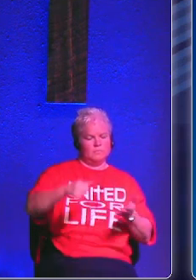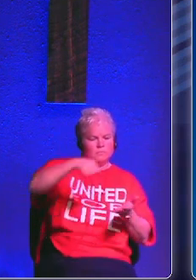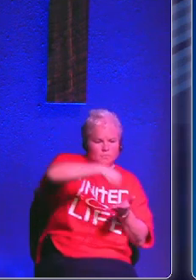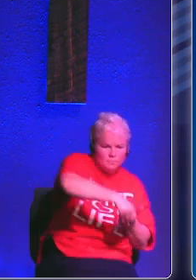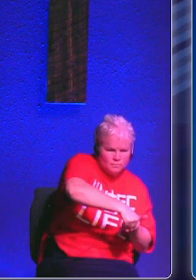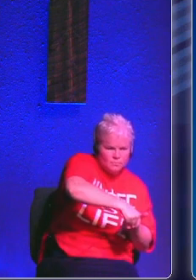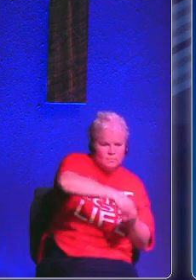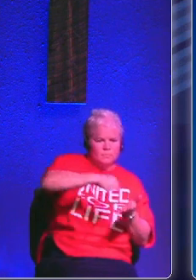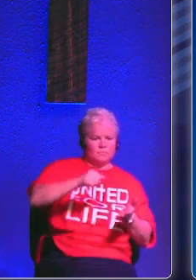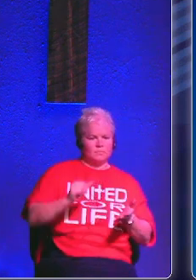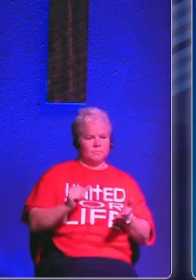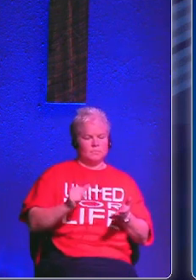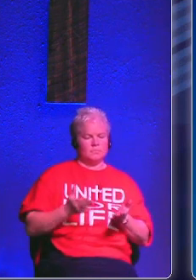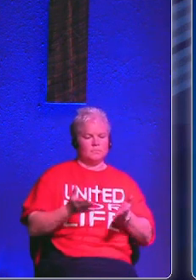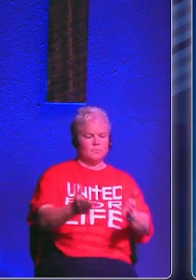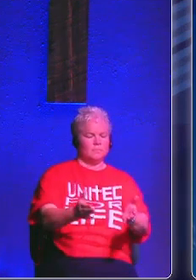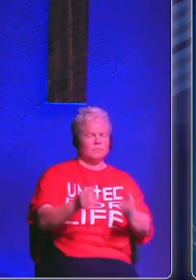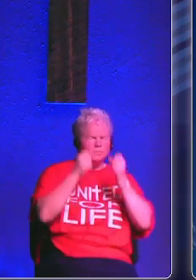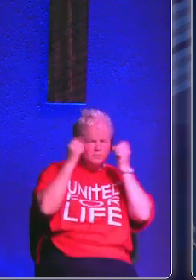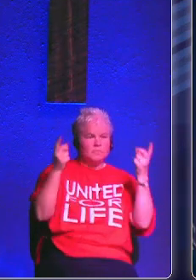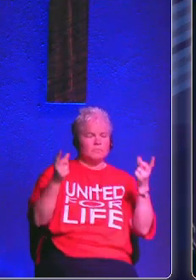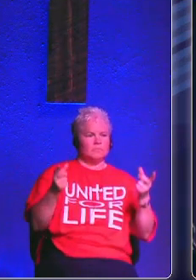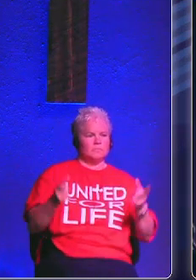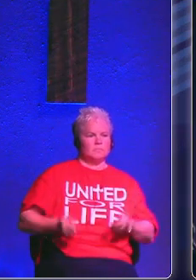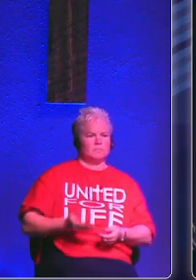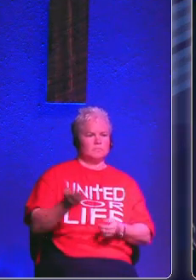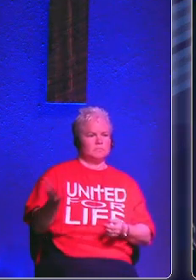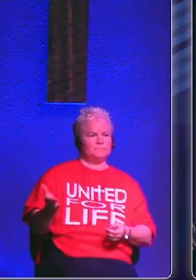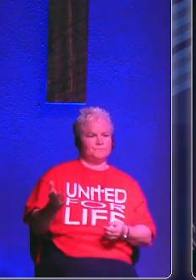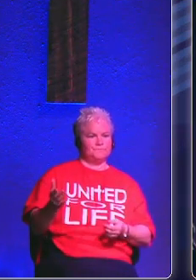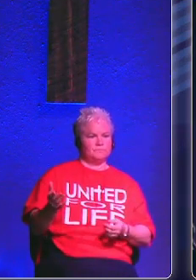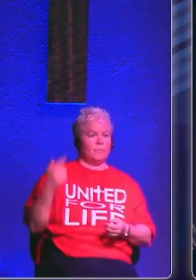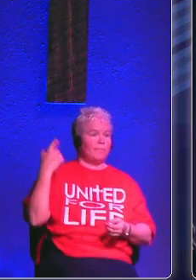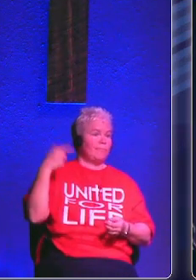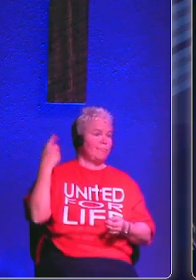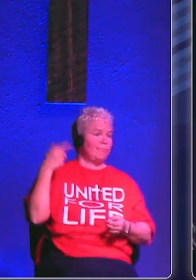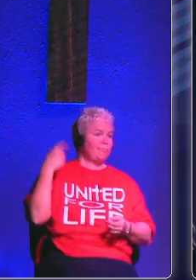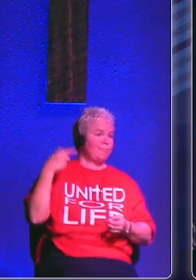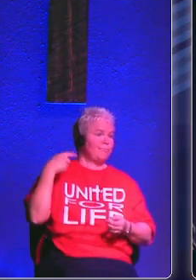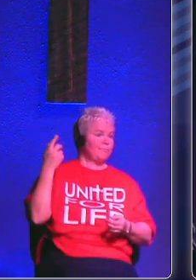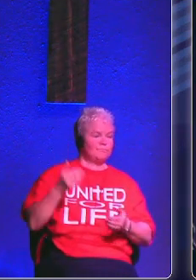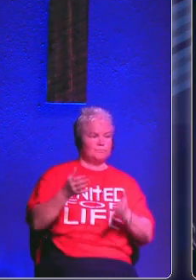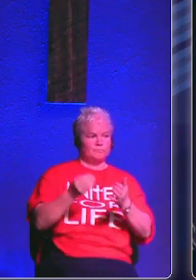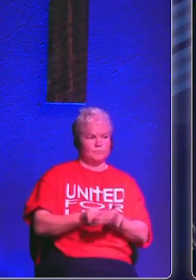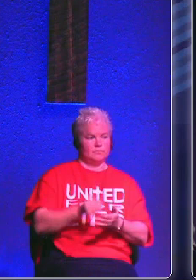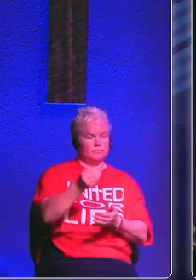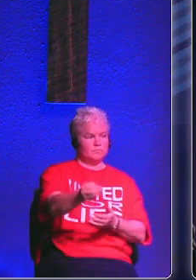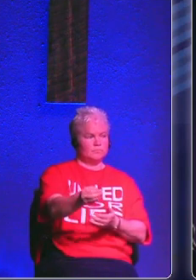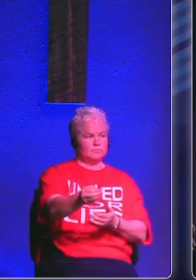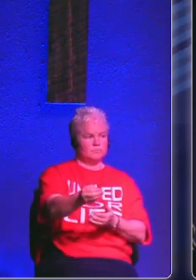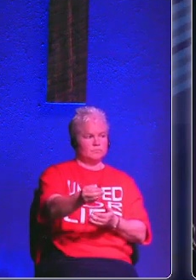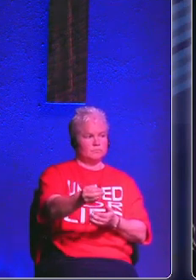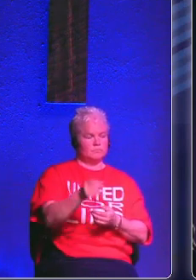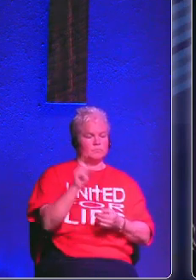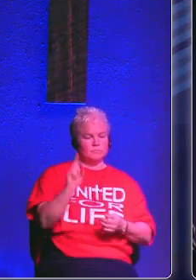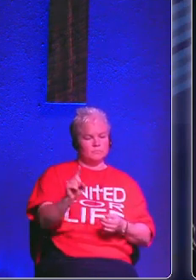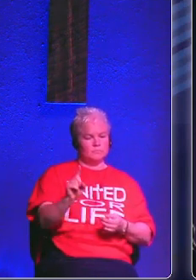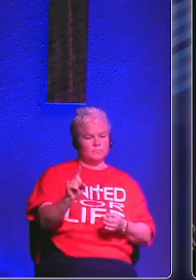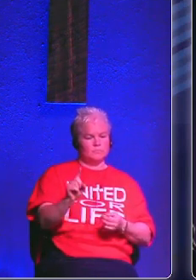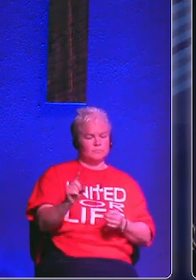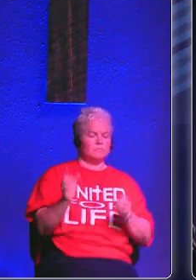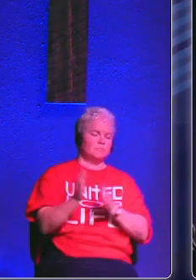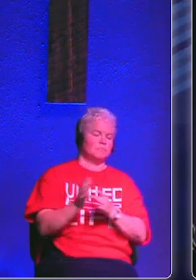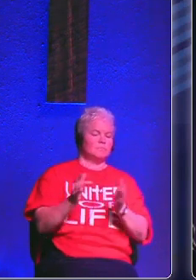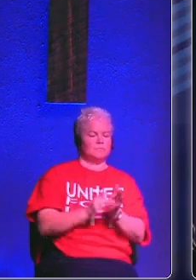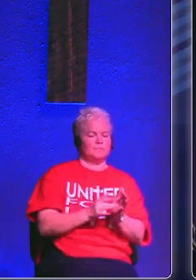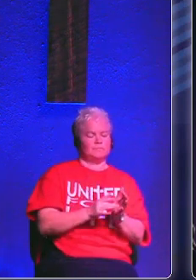thing, isn't it? Giving is an amazing thing. It's a weird thing. Isn't giving weird? Like when you first come